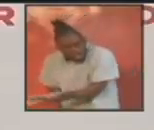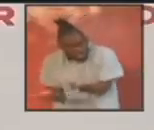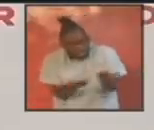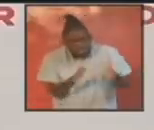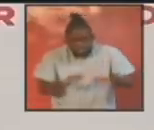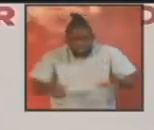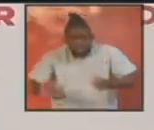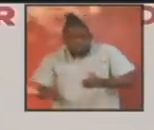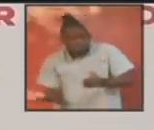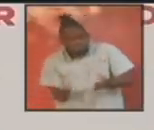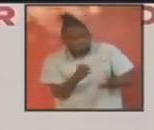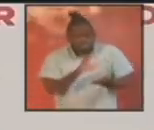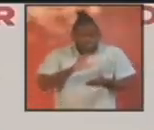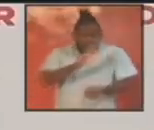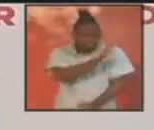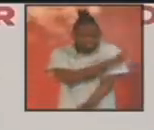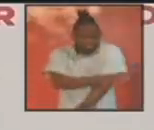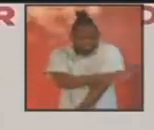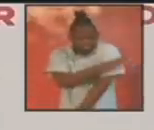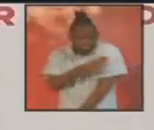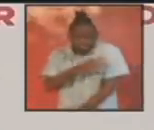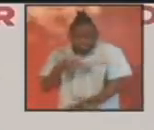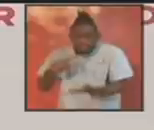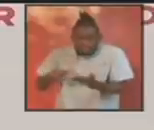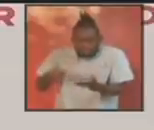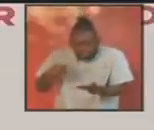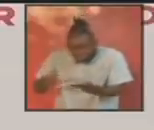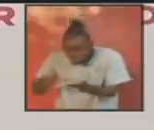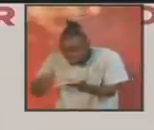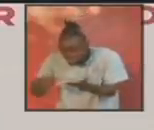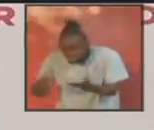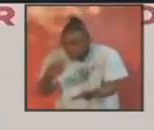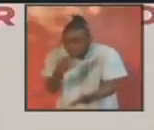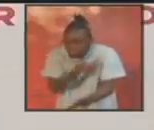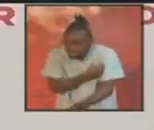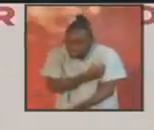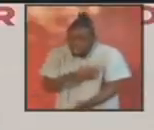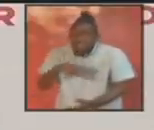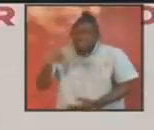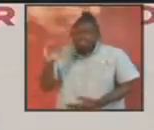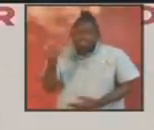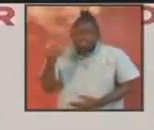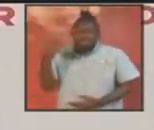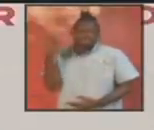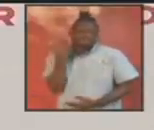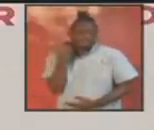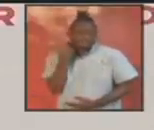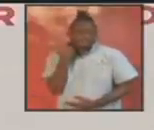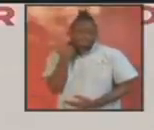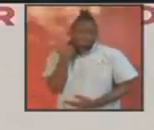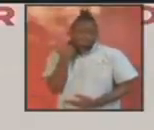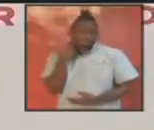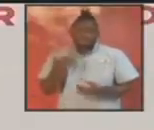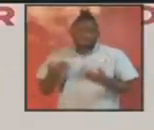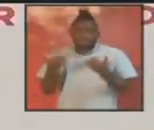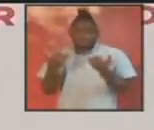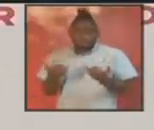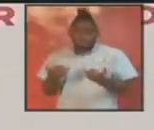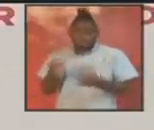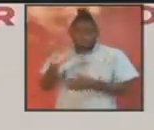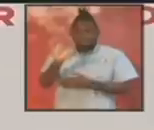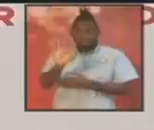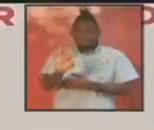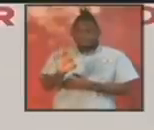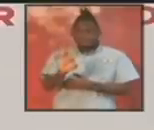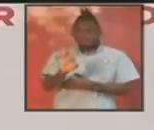vaccinated to ensure that our coverage gets back up to that 95%. Nationally, we are at 89.2%. However, in certain counties,